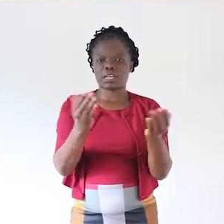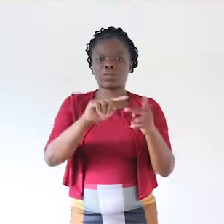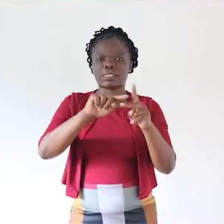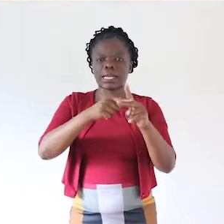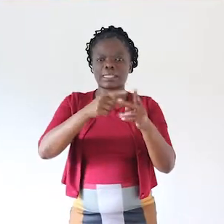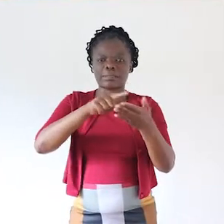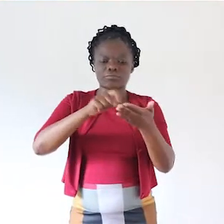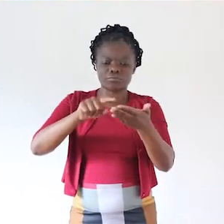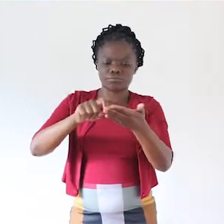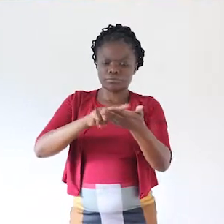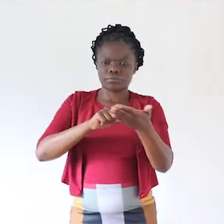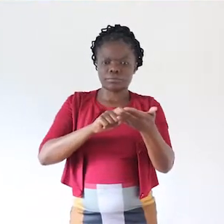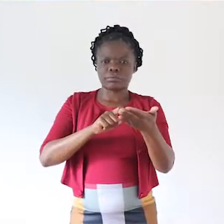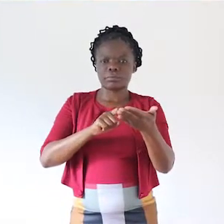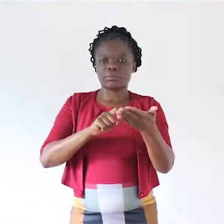start sorting.